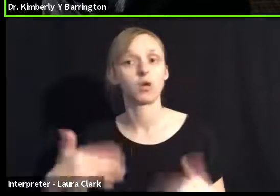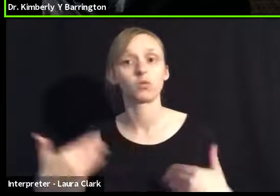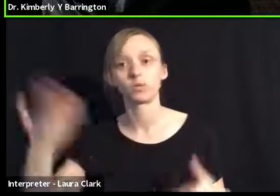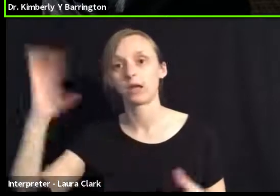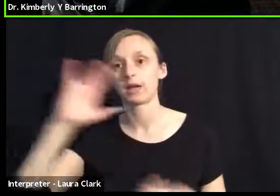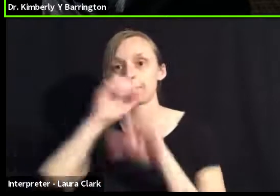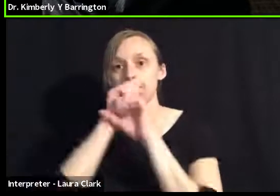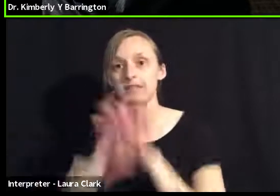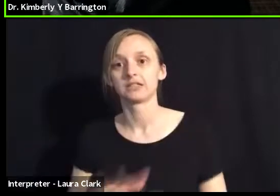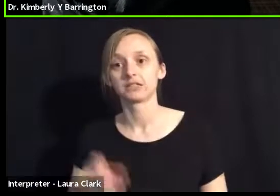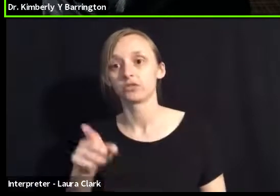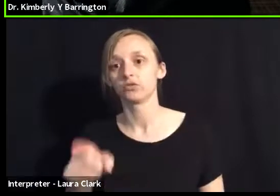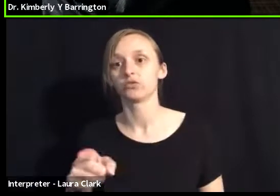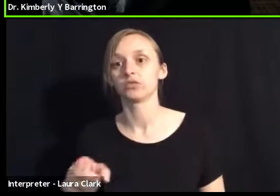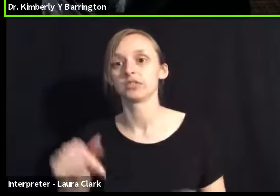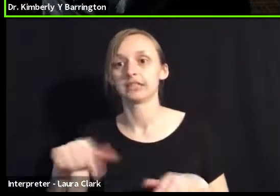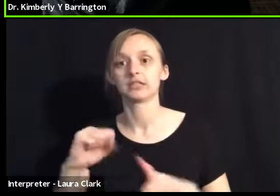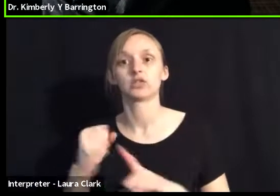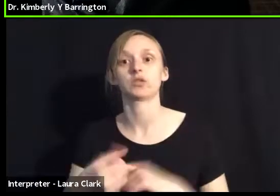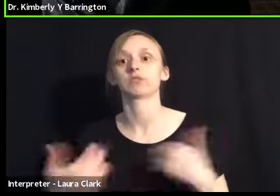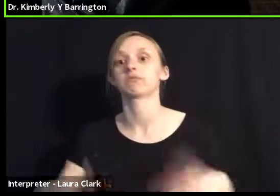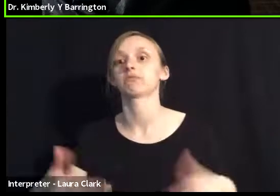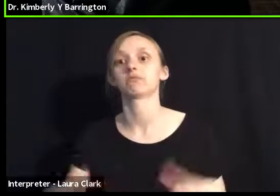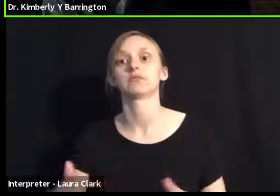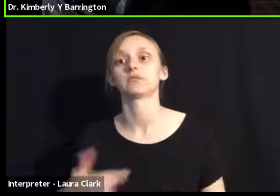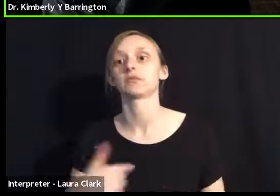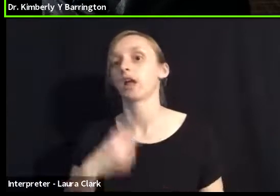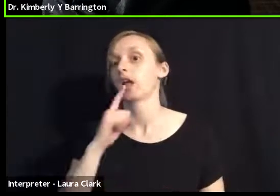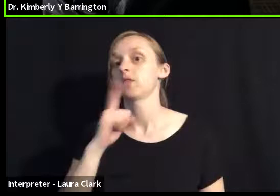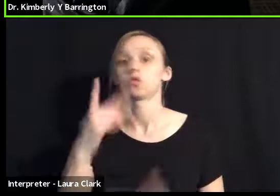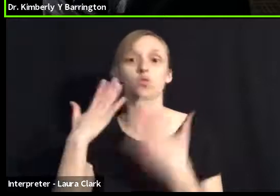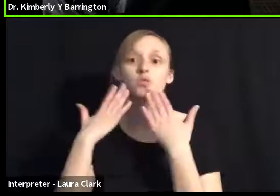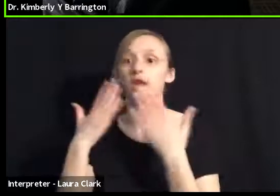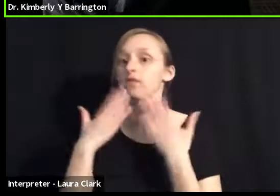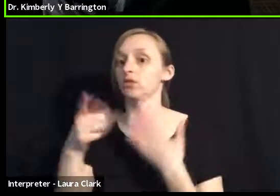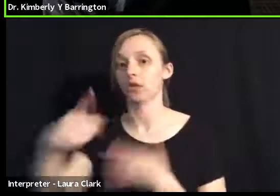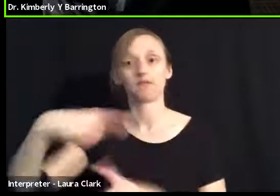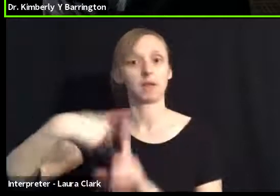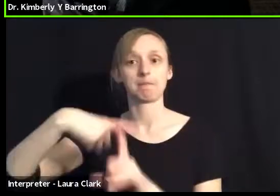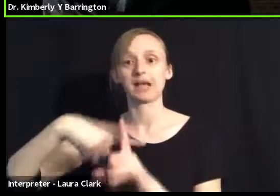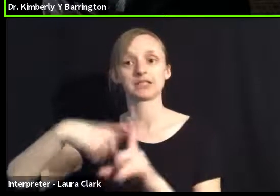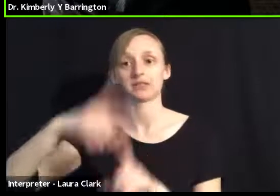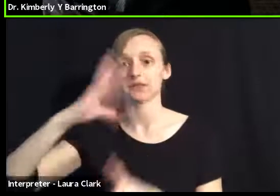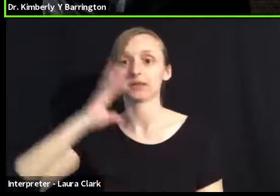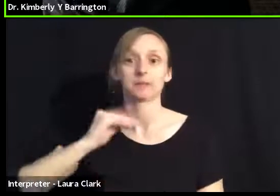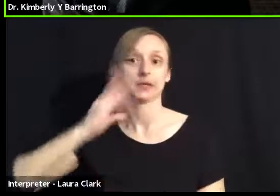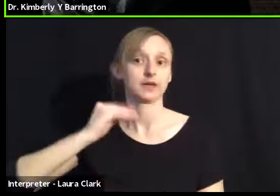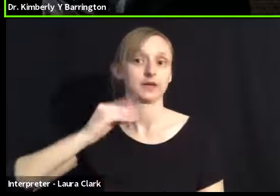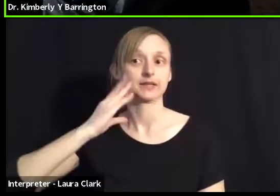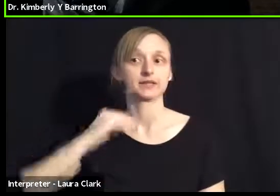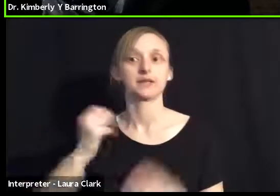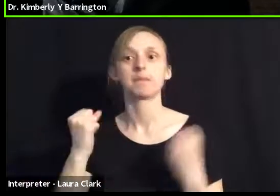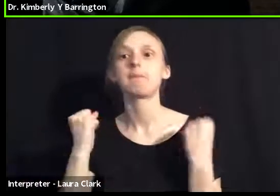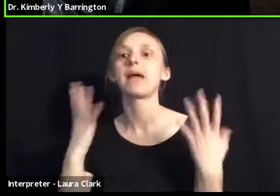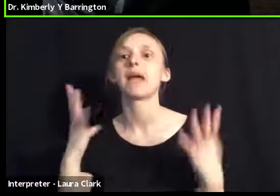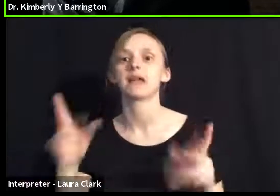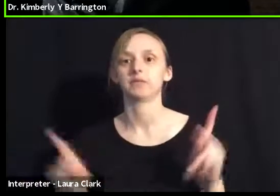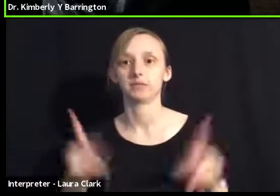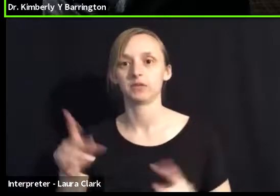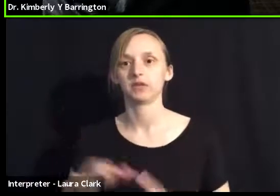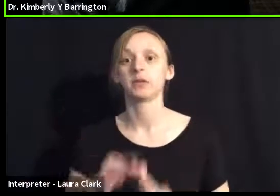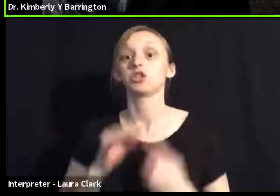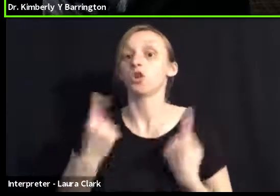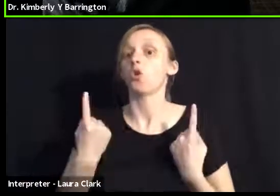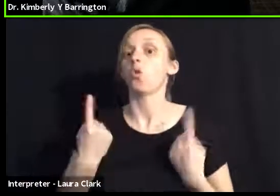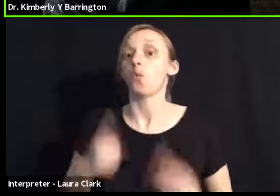in this situation, and I am just so grateful for that for you, because many, especially when they acquire